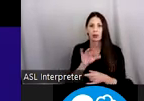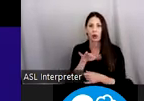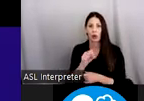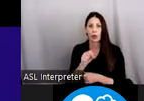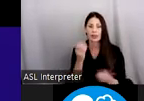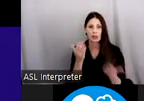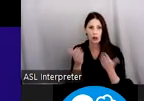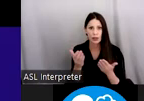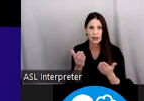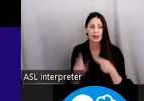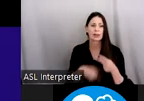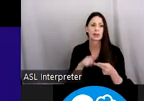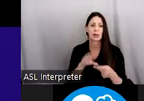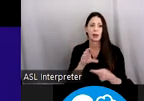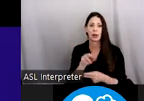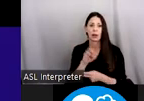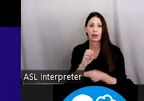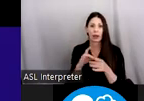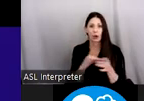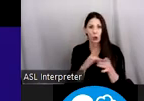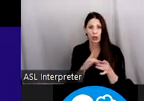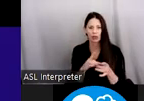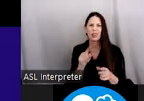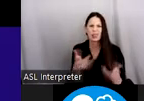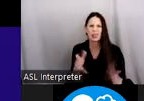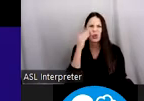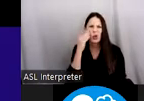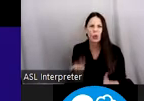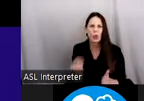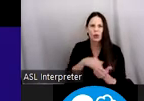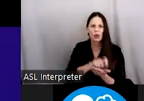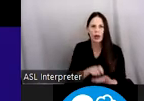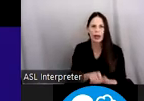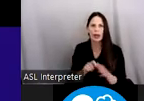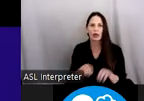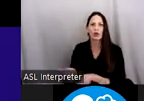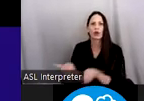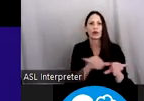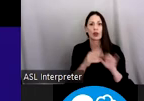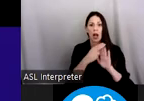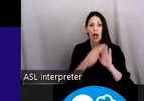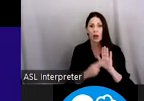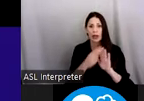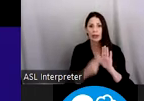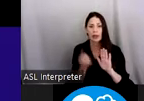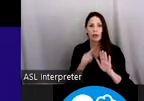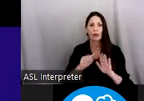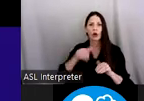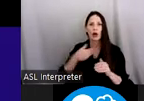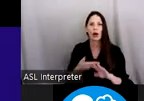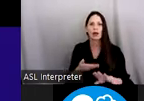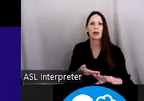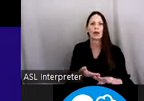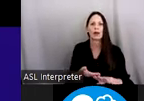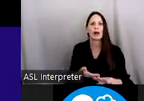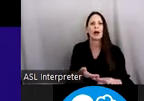care coordination. You guys all know we're rewriting universal contracting for all of our community behavioral health organizations and